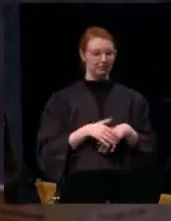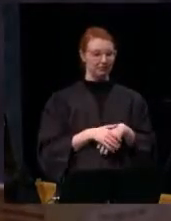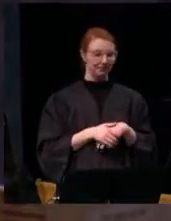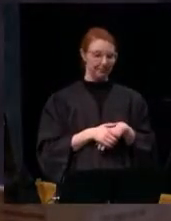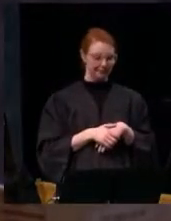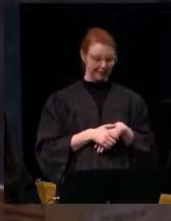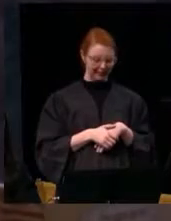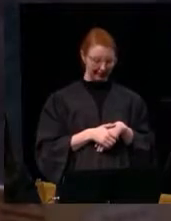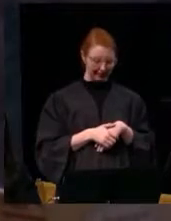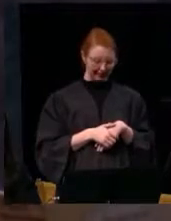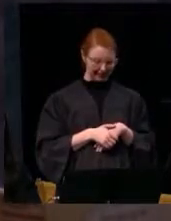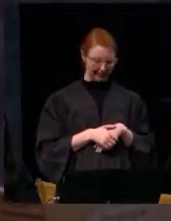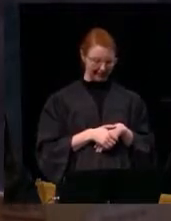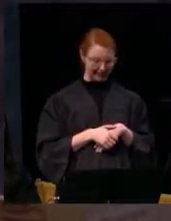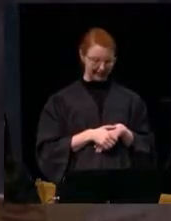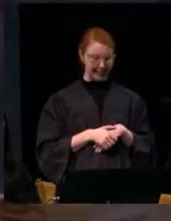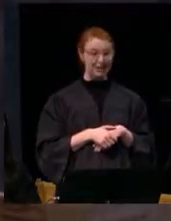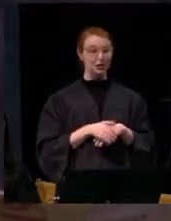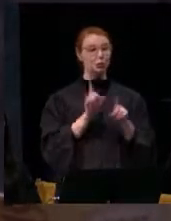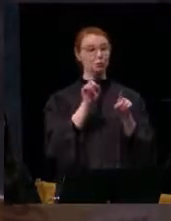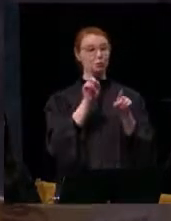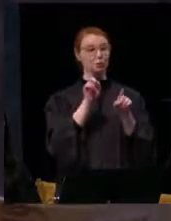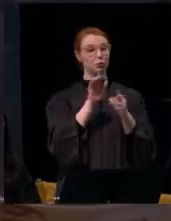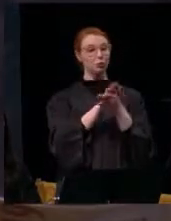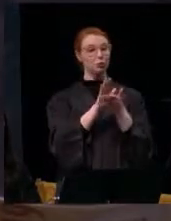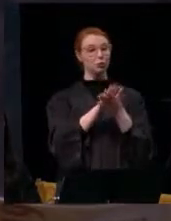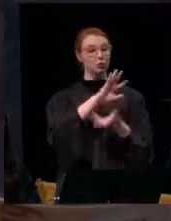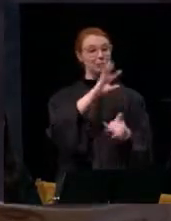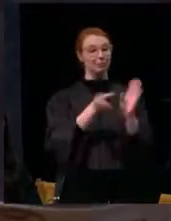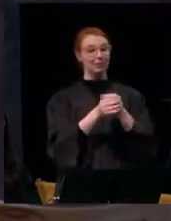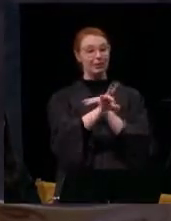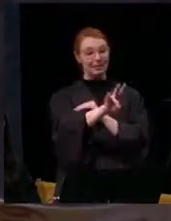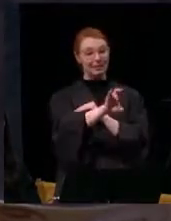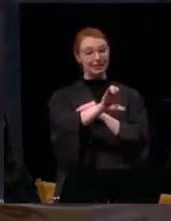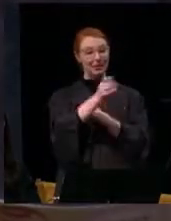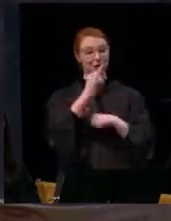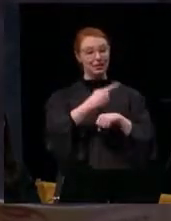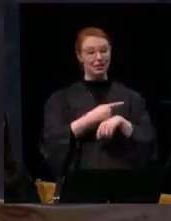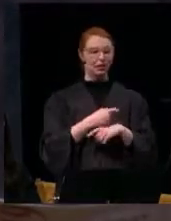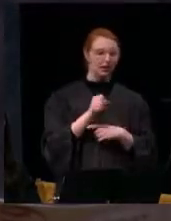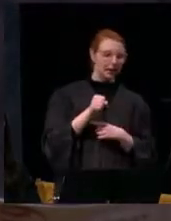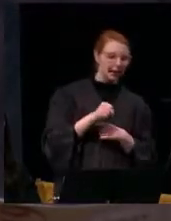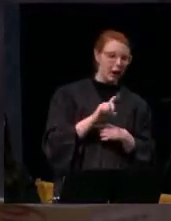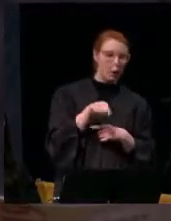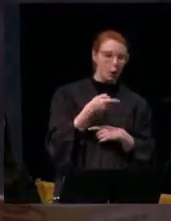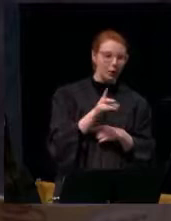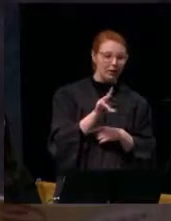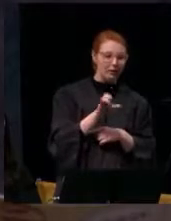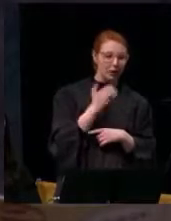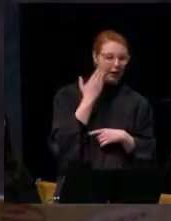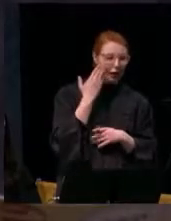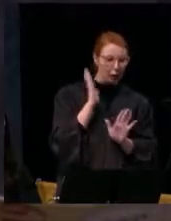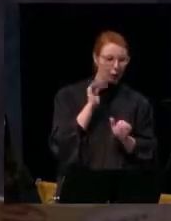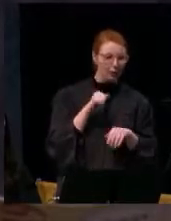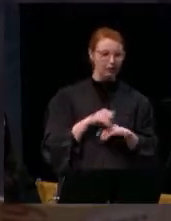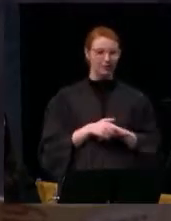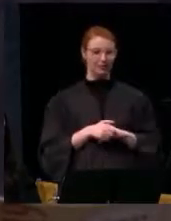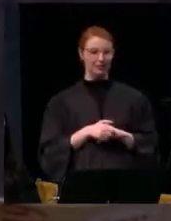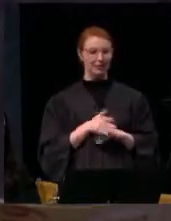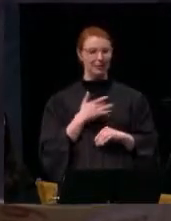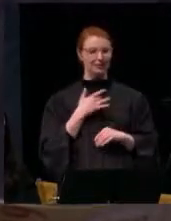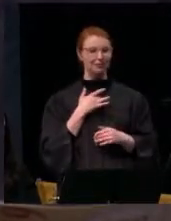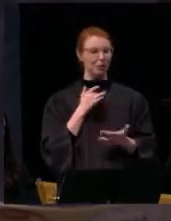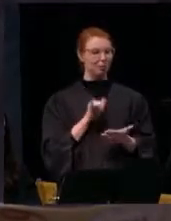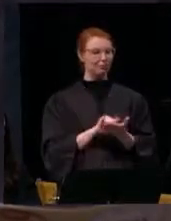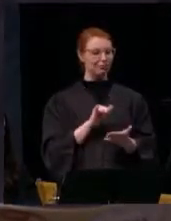In the about 700 days we spent at Davies, yes, it was only 700, it seems almost impossible to